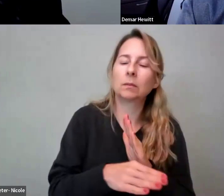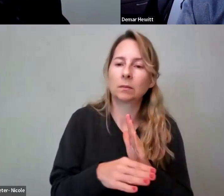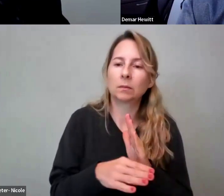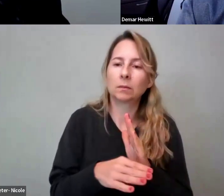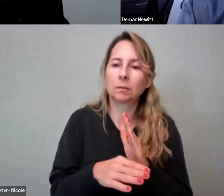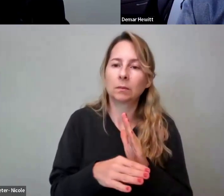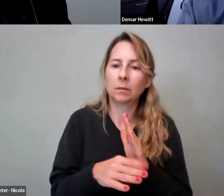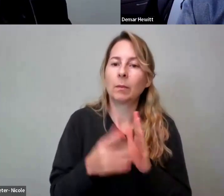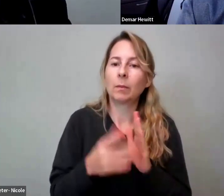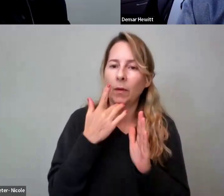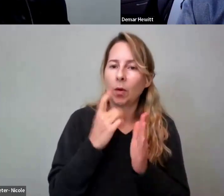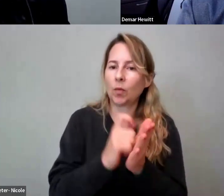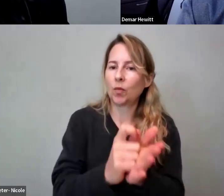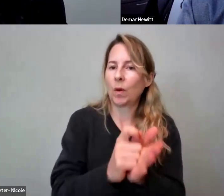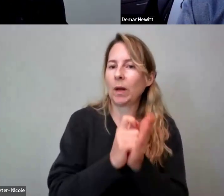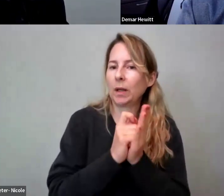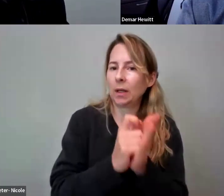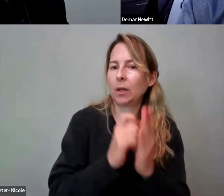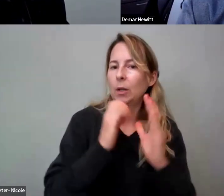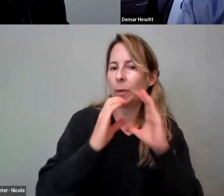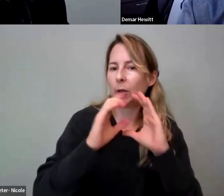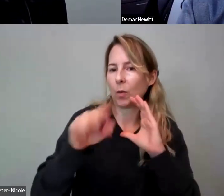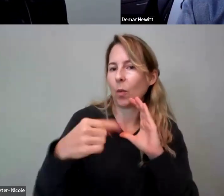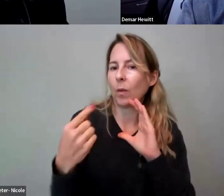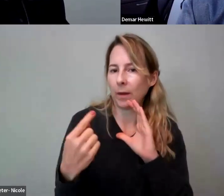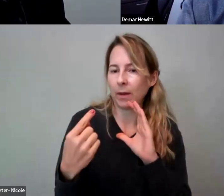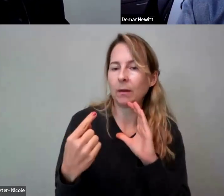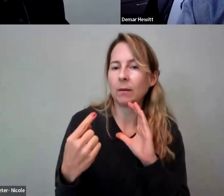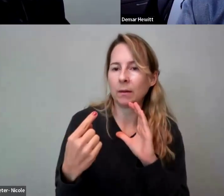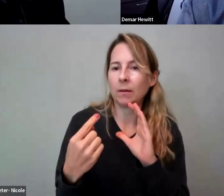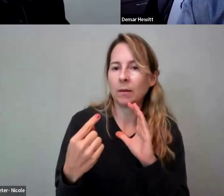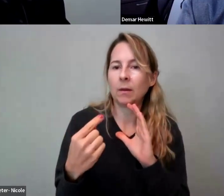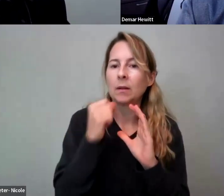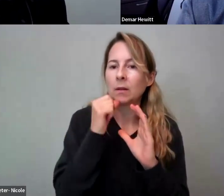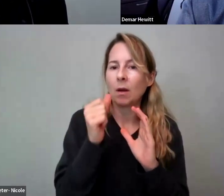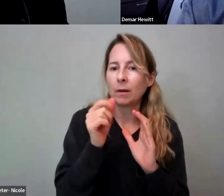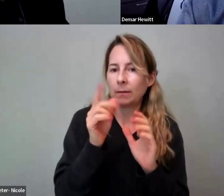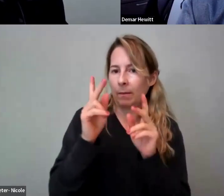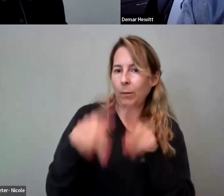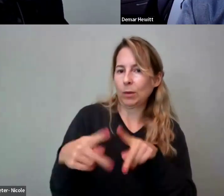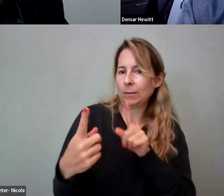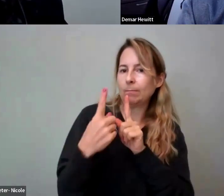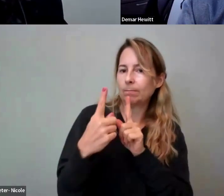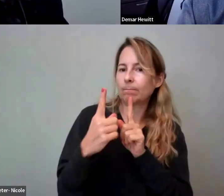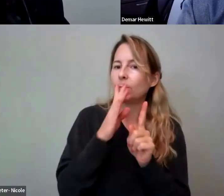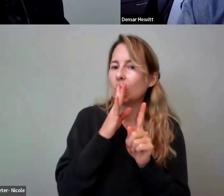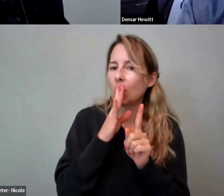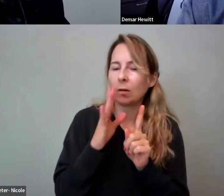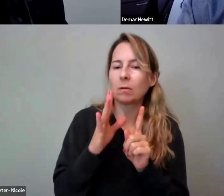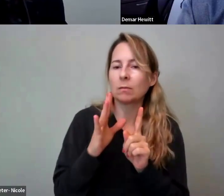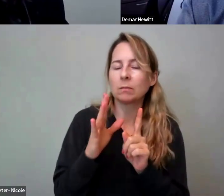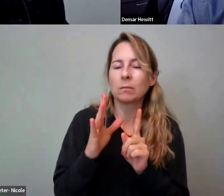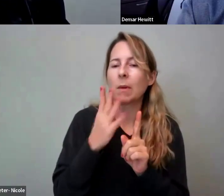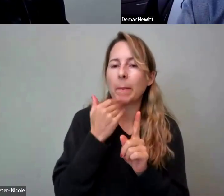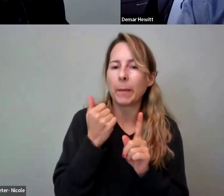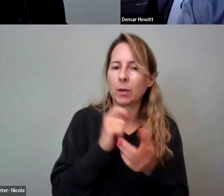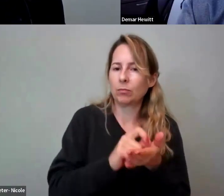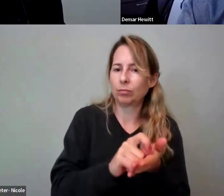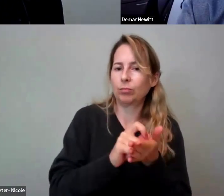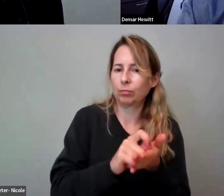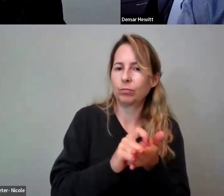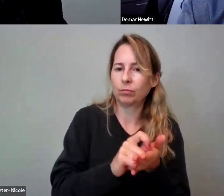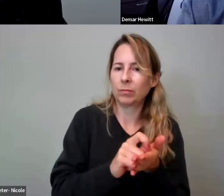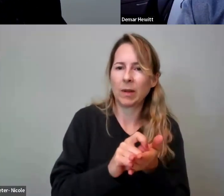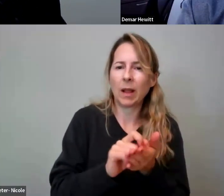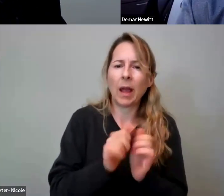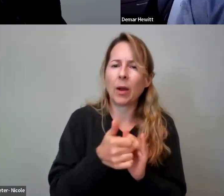communication in writing, uh, as opposed to, let's say, verbal interaction, how can someone go about that, and how can they